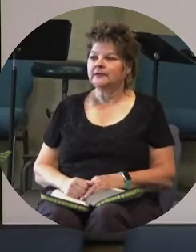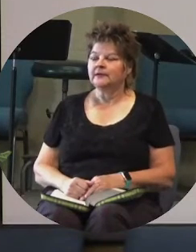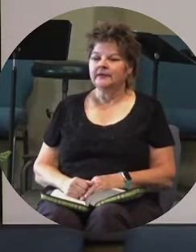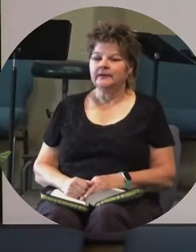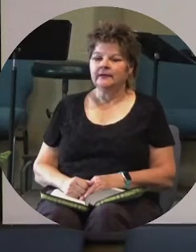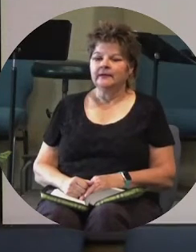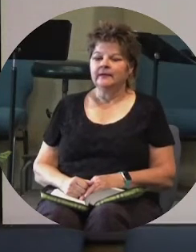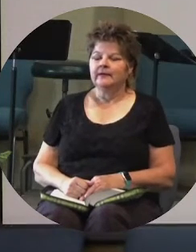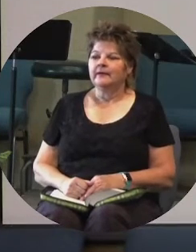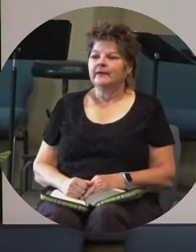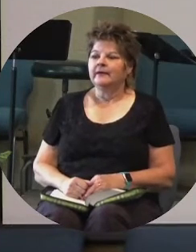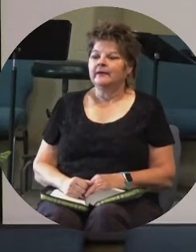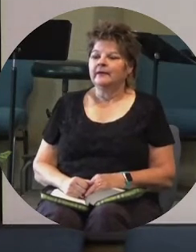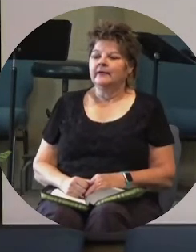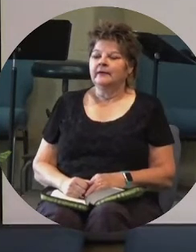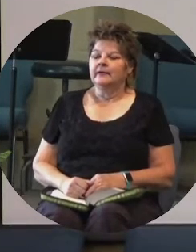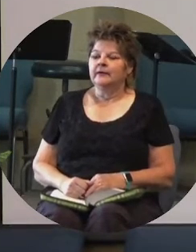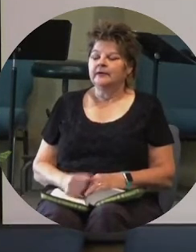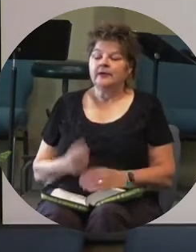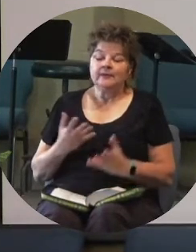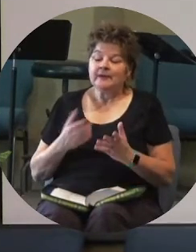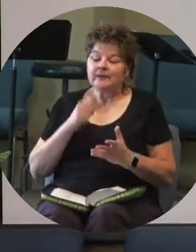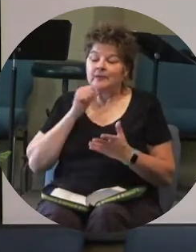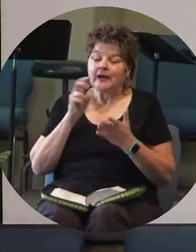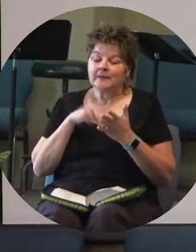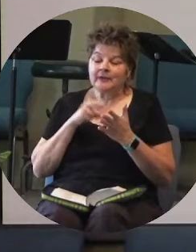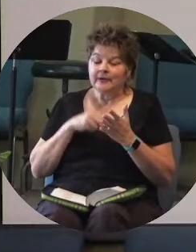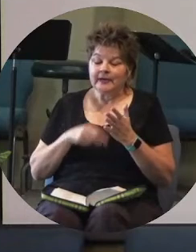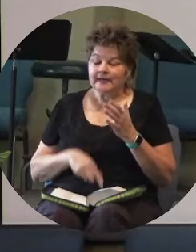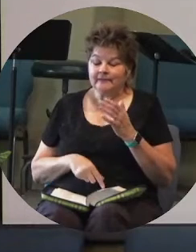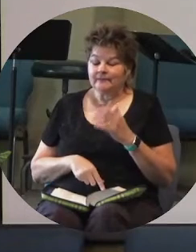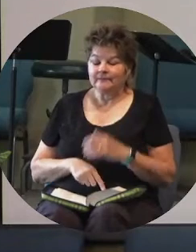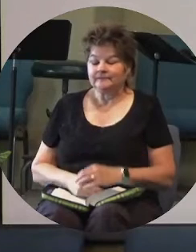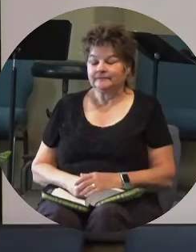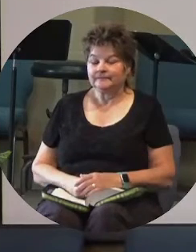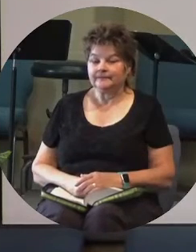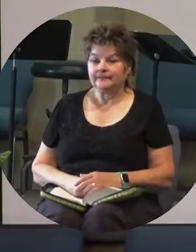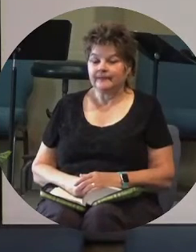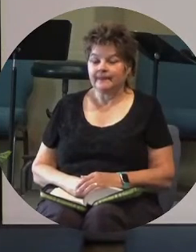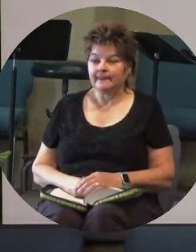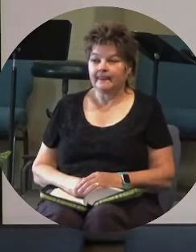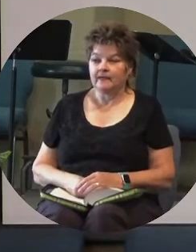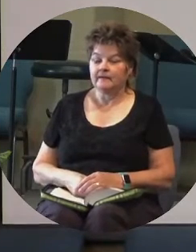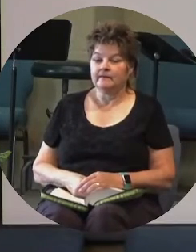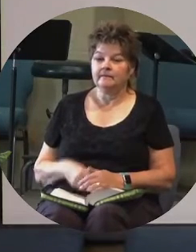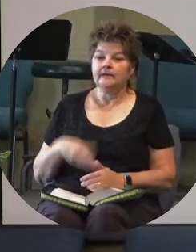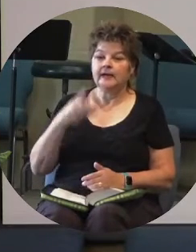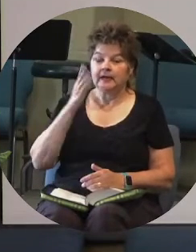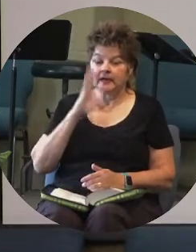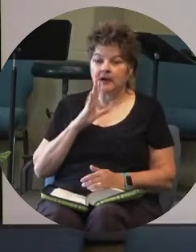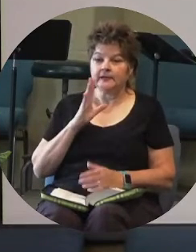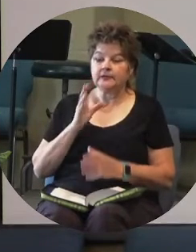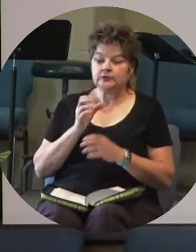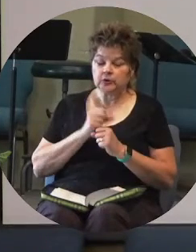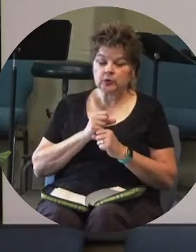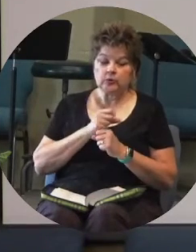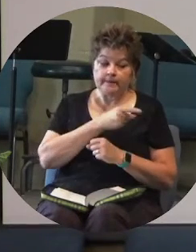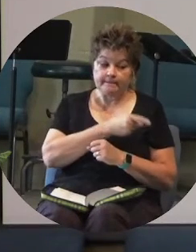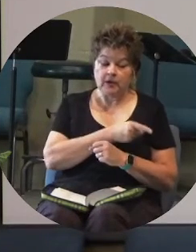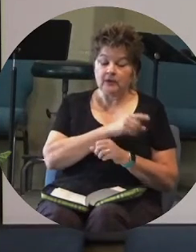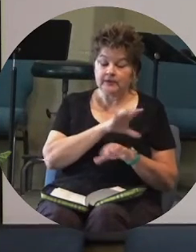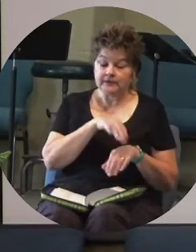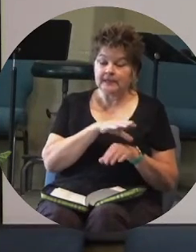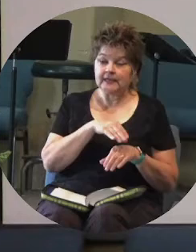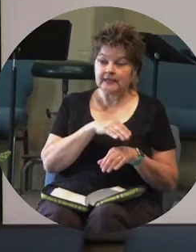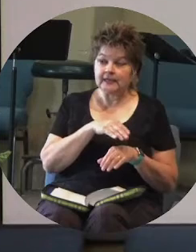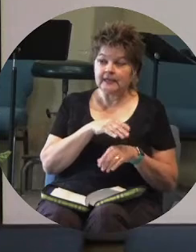saying, we might not be reading this. But see, God took what Paul did, and